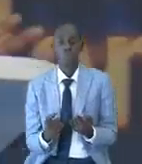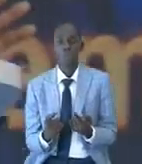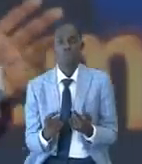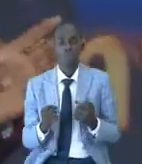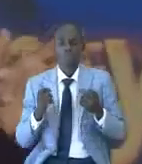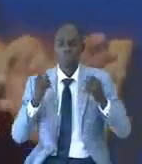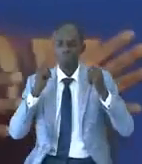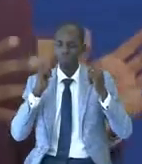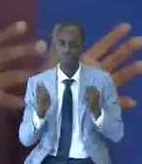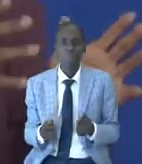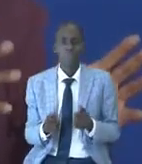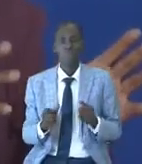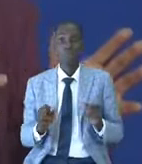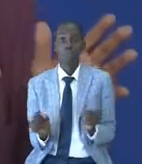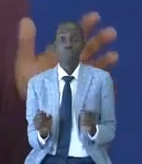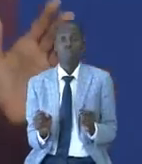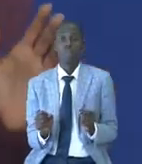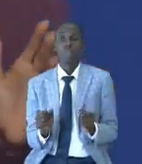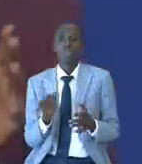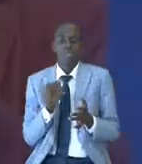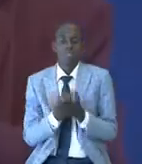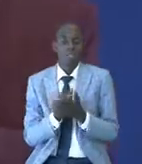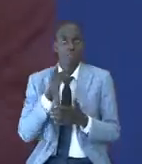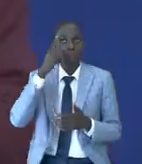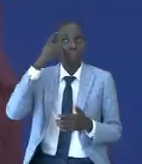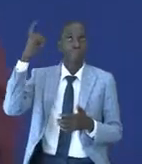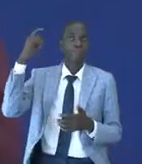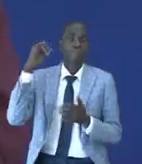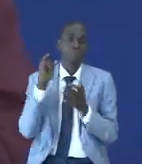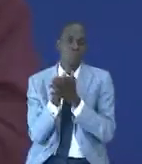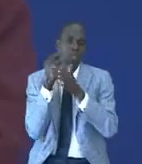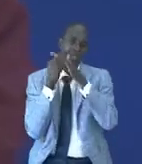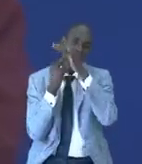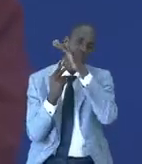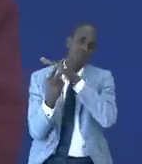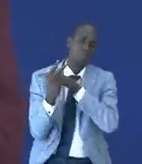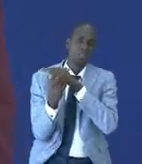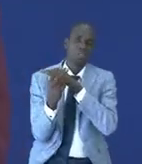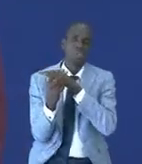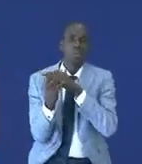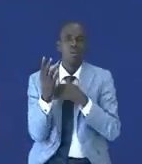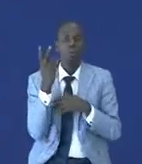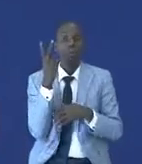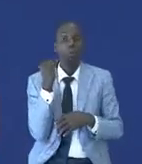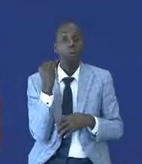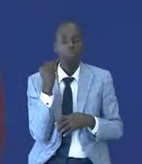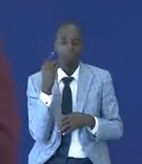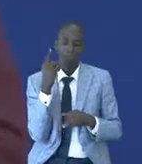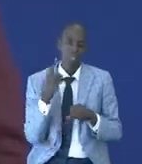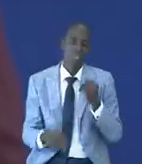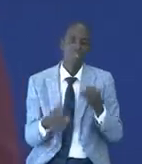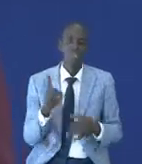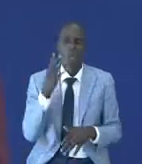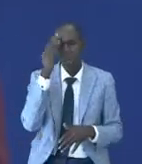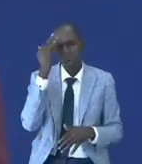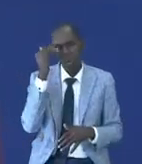idea, that vision, that dream was cut short. Why? Because